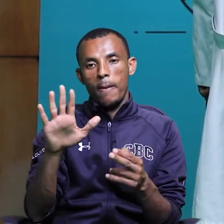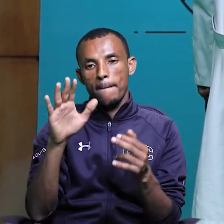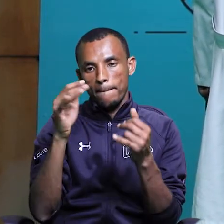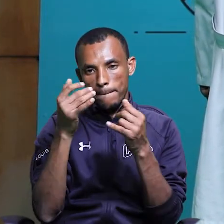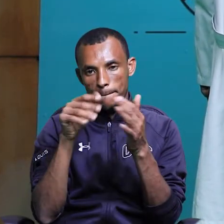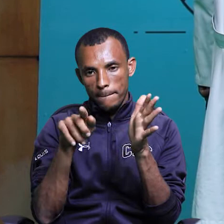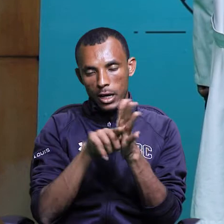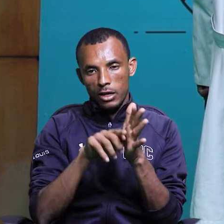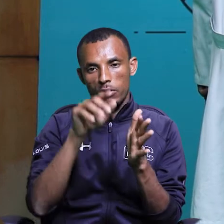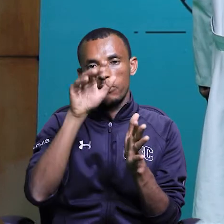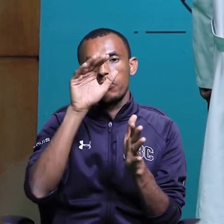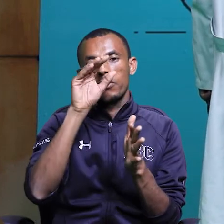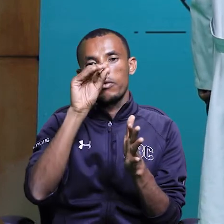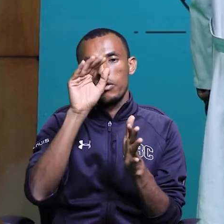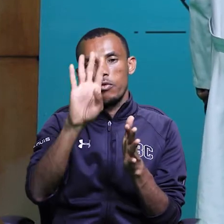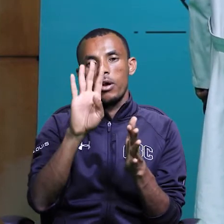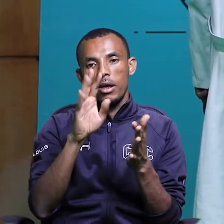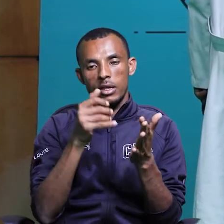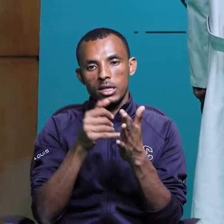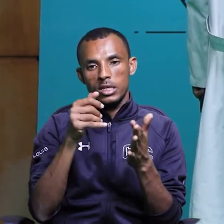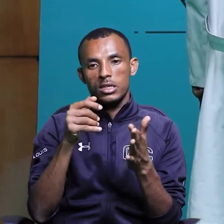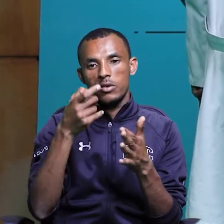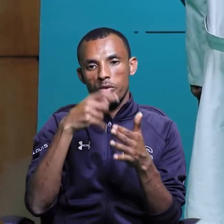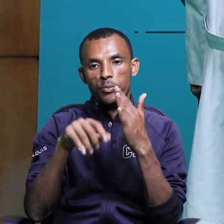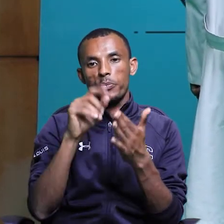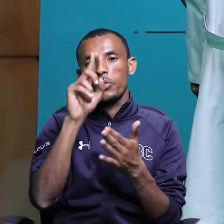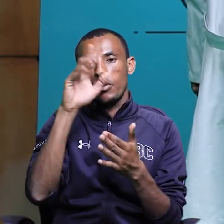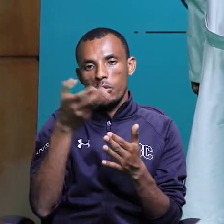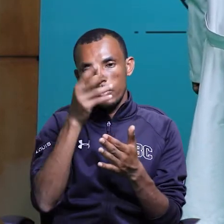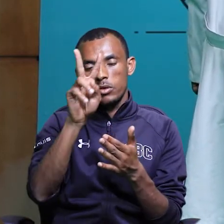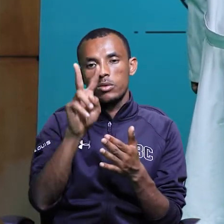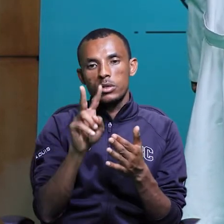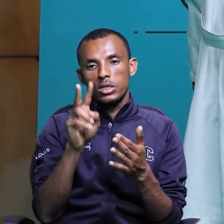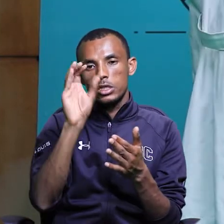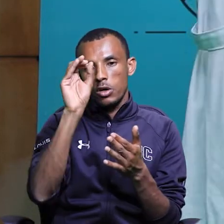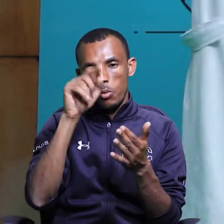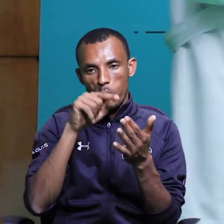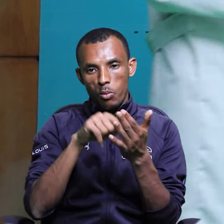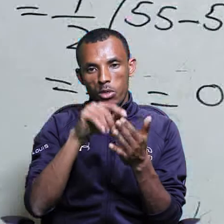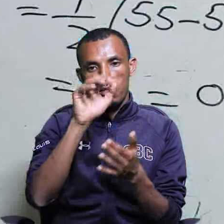minus 54. It gives a value to be equal to half, which is equal to 0.5.